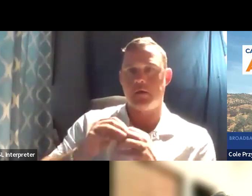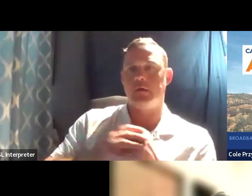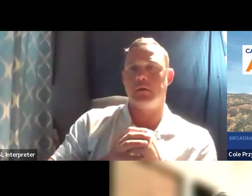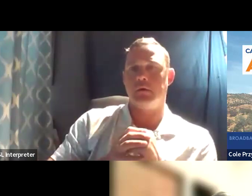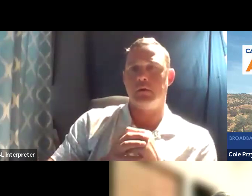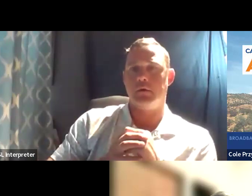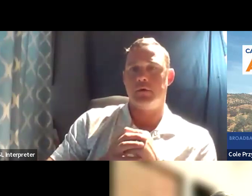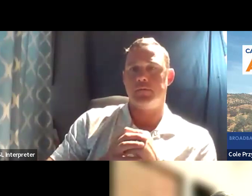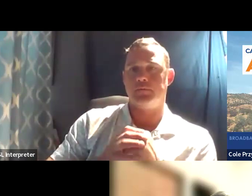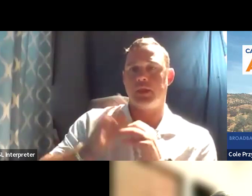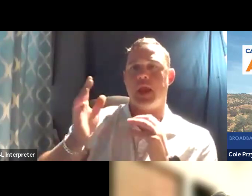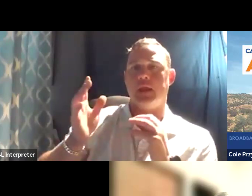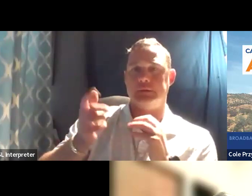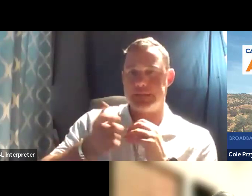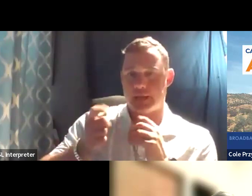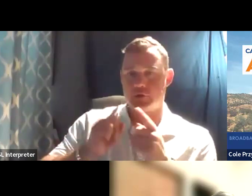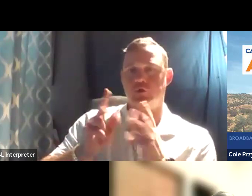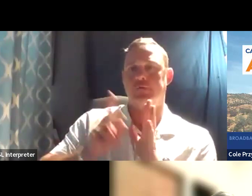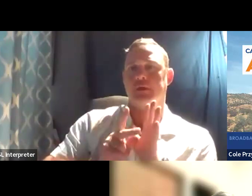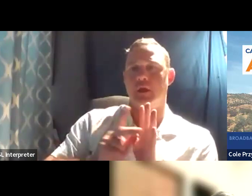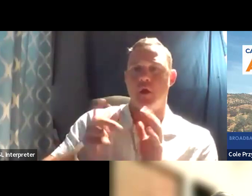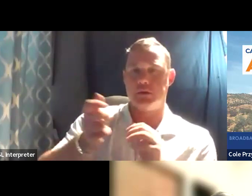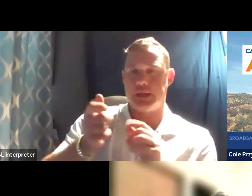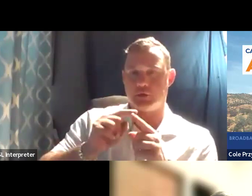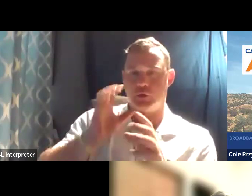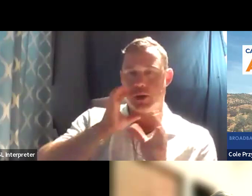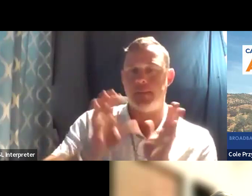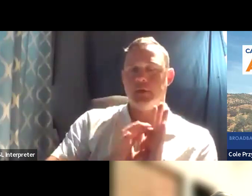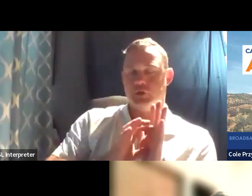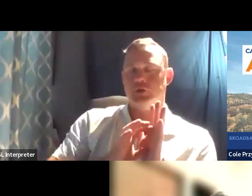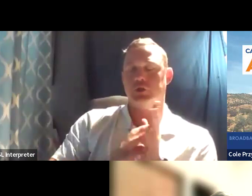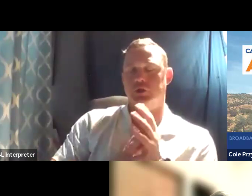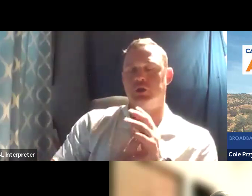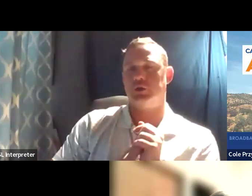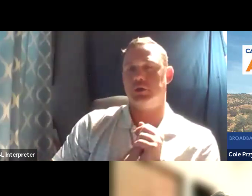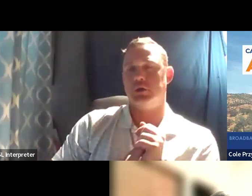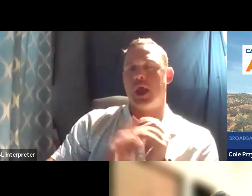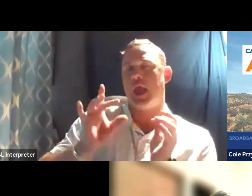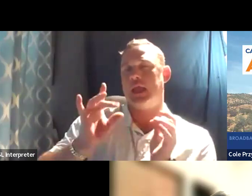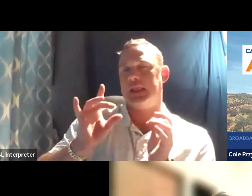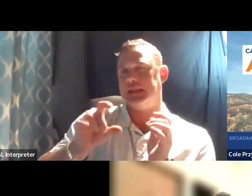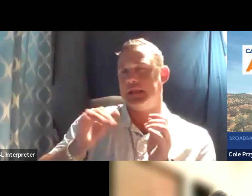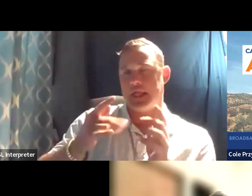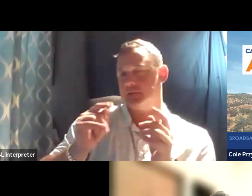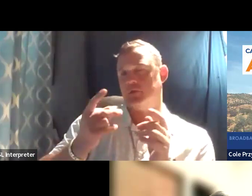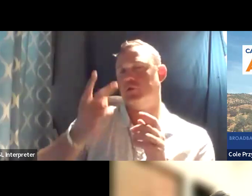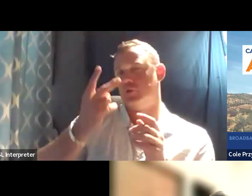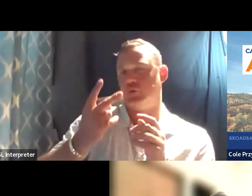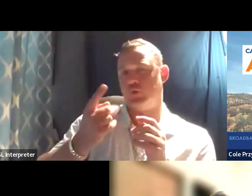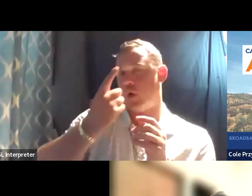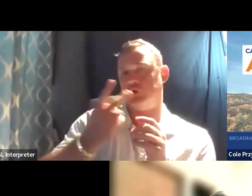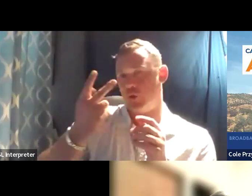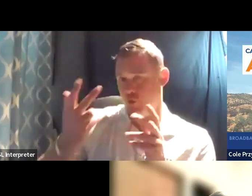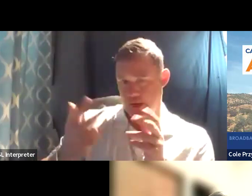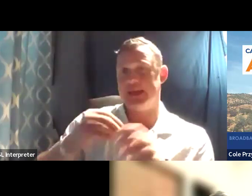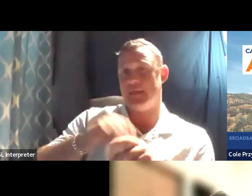and text to video and text to image. And we need at least one, if not two or three of those in the